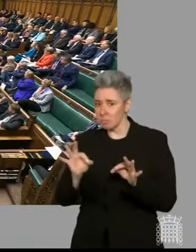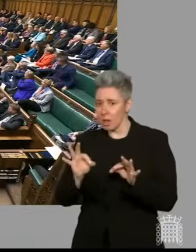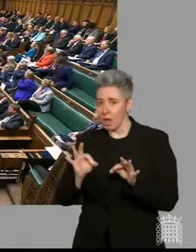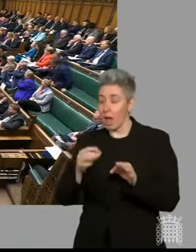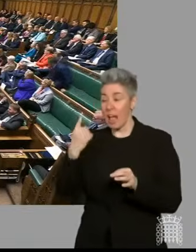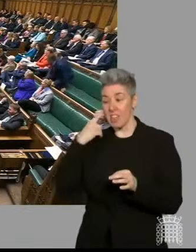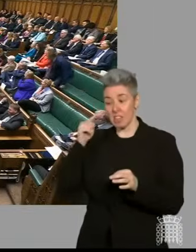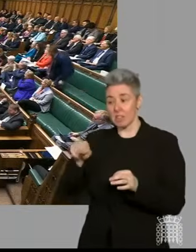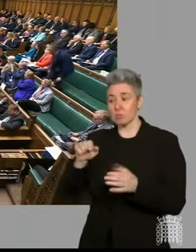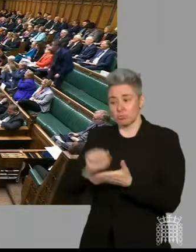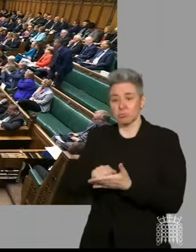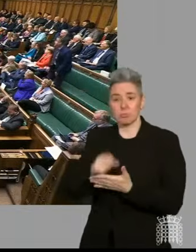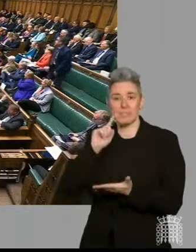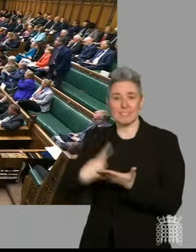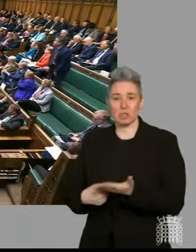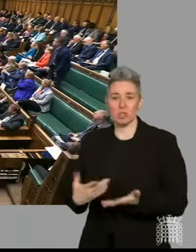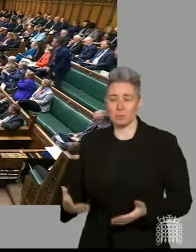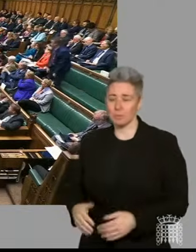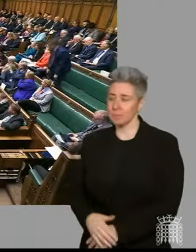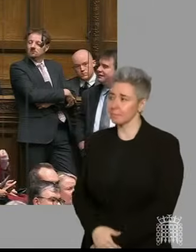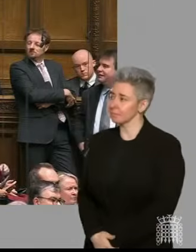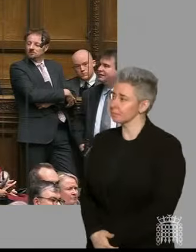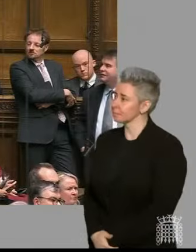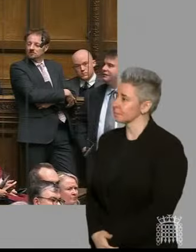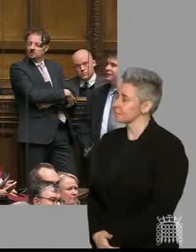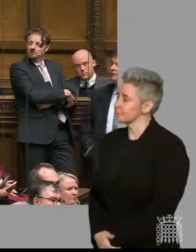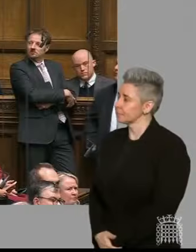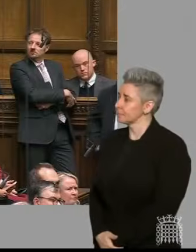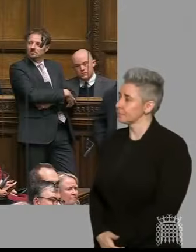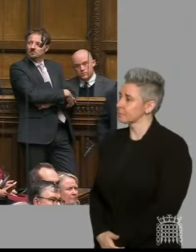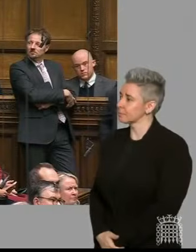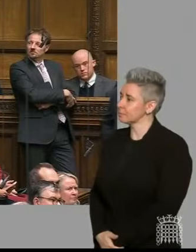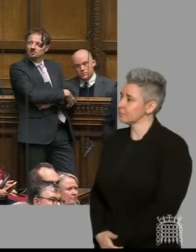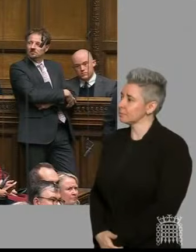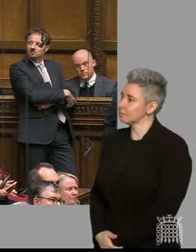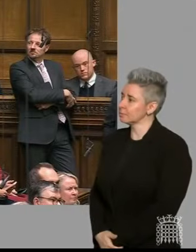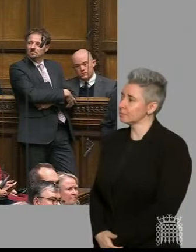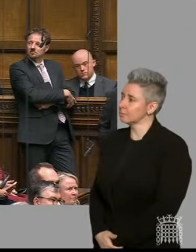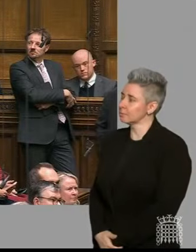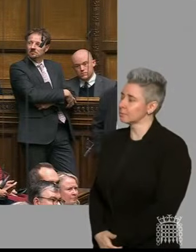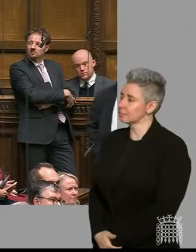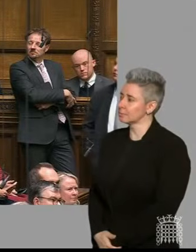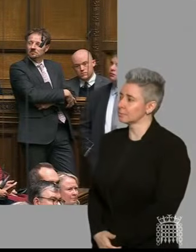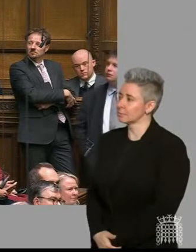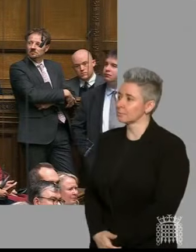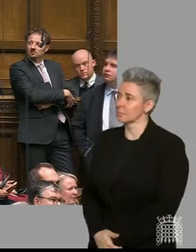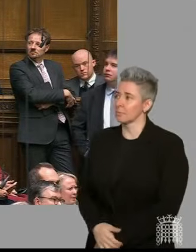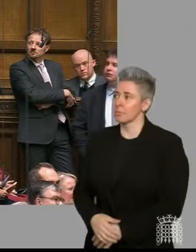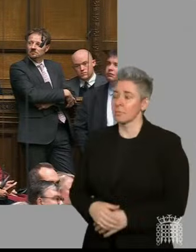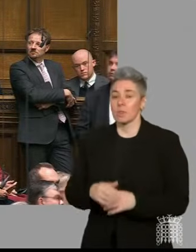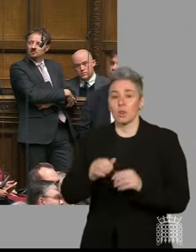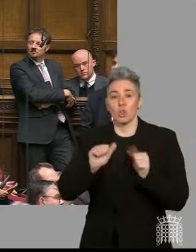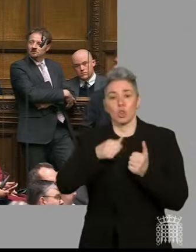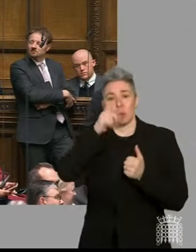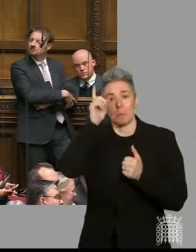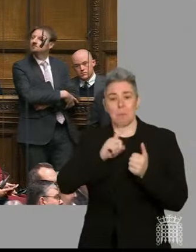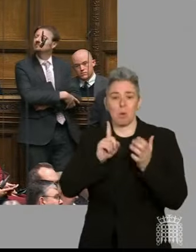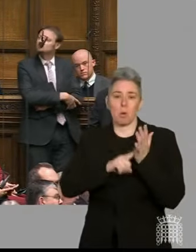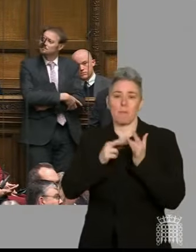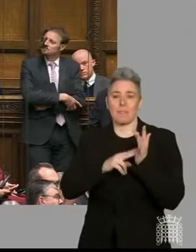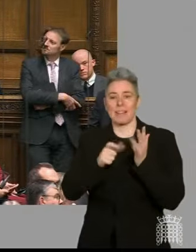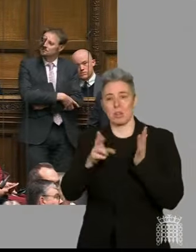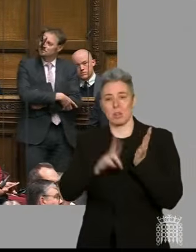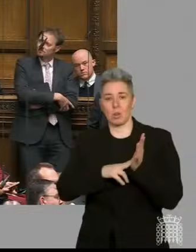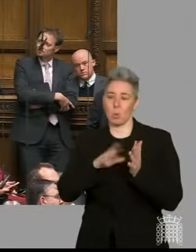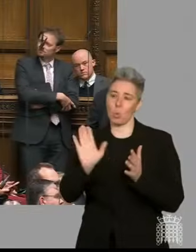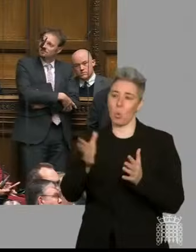McCartney. Speaker, the good people of Lincoln who all declare their taxes and pay tax on their profit when selling their second homes overwhelmingly want